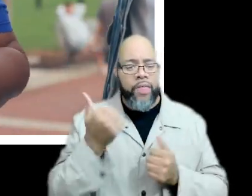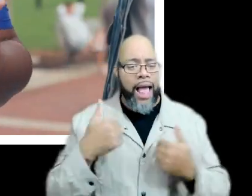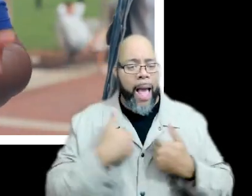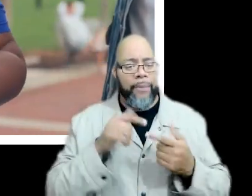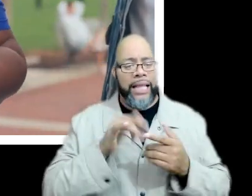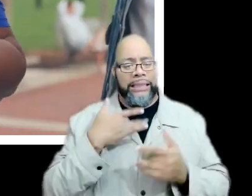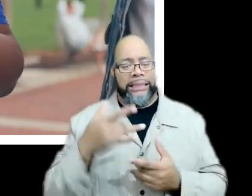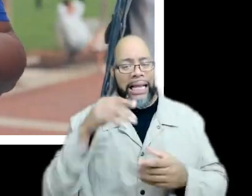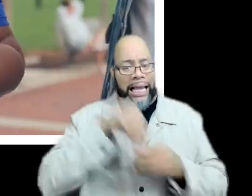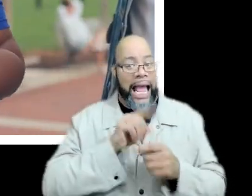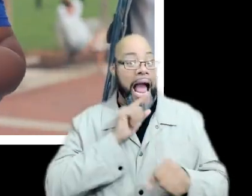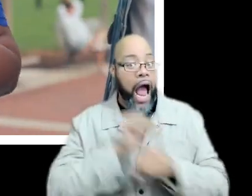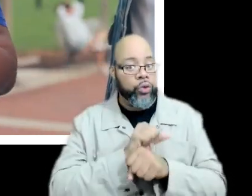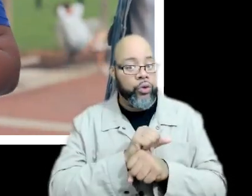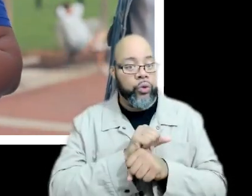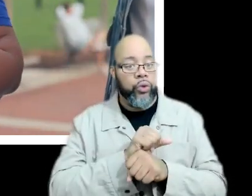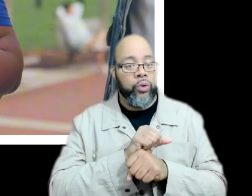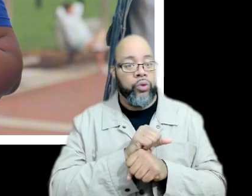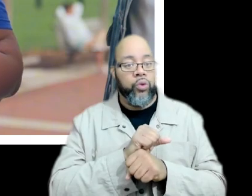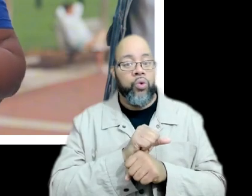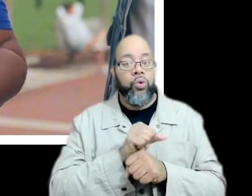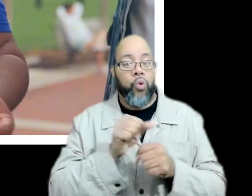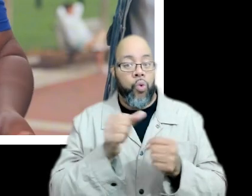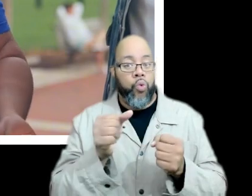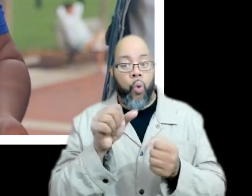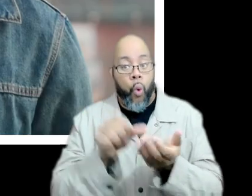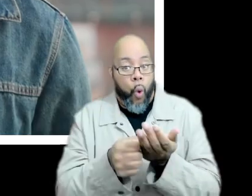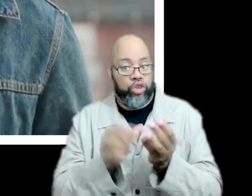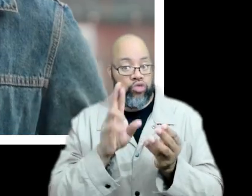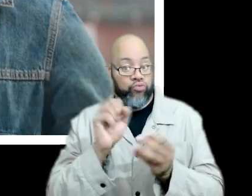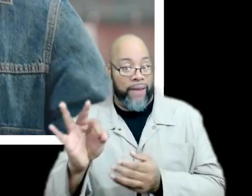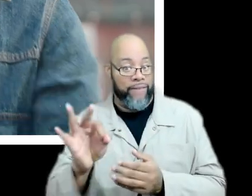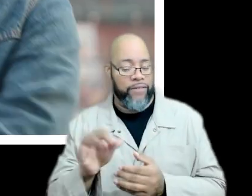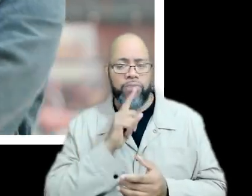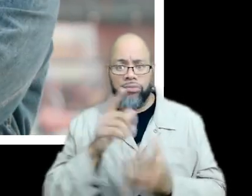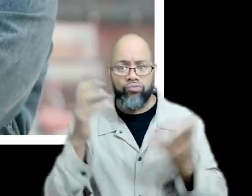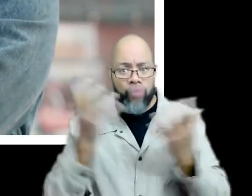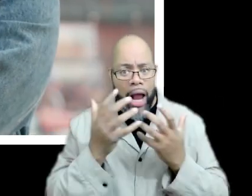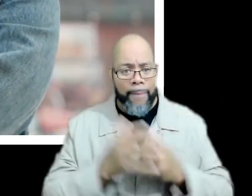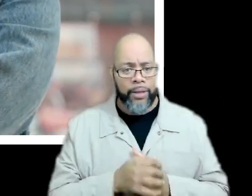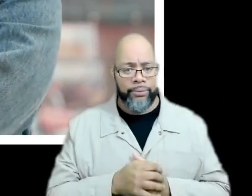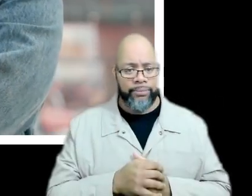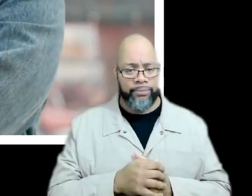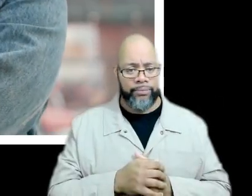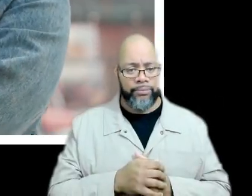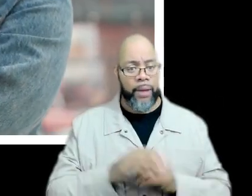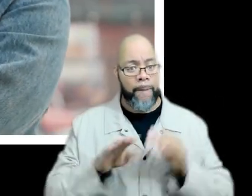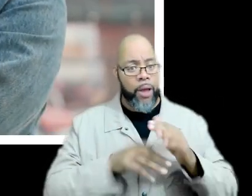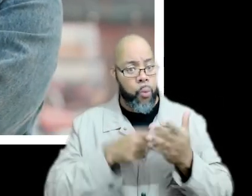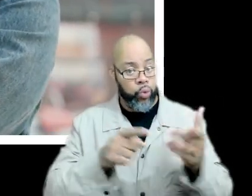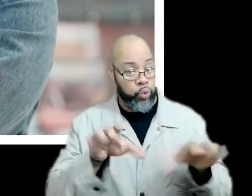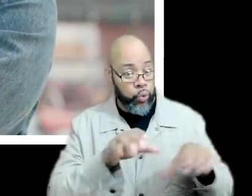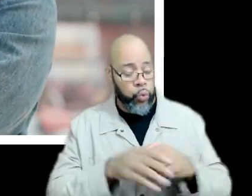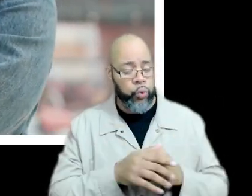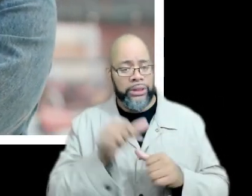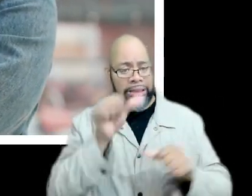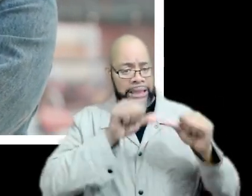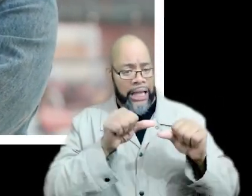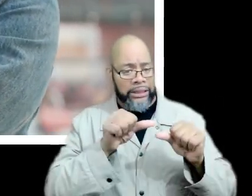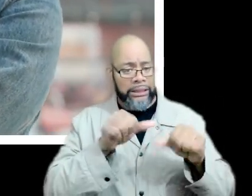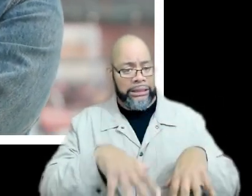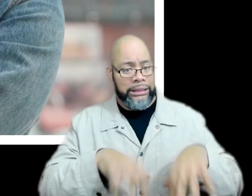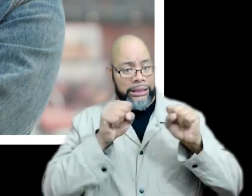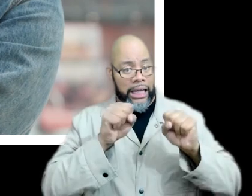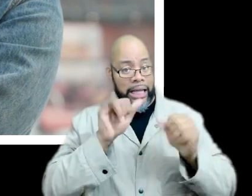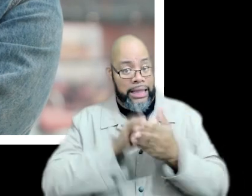other things that are usually in an actual oyster reef. Wow, that's pretty incredible. So basically what you guys are doing as scientists